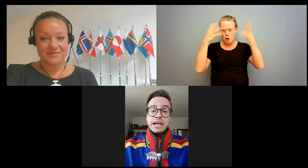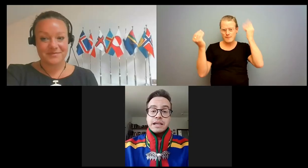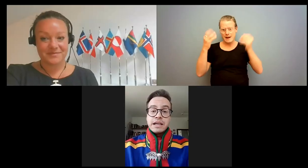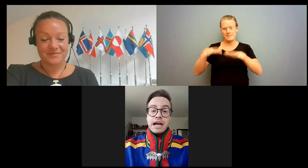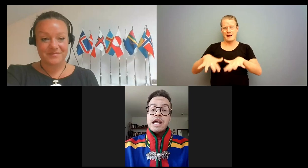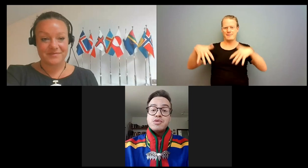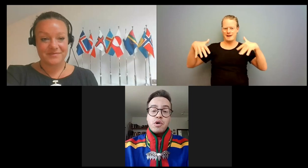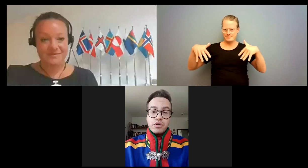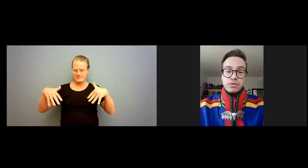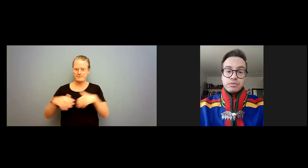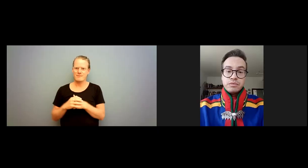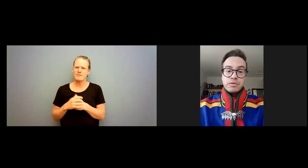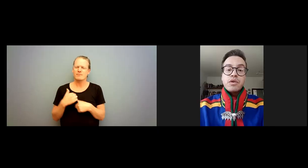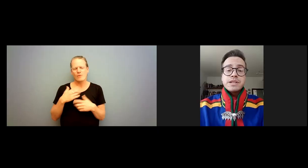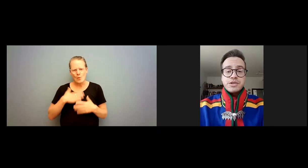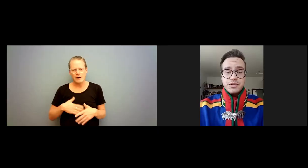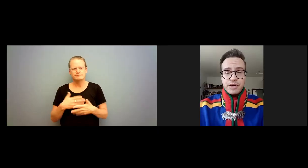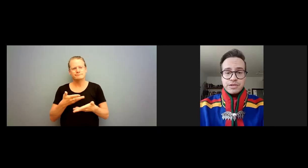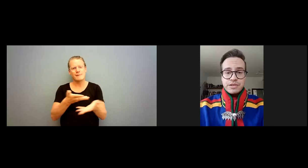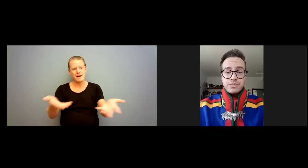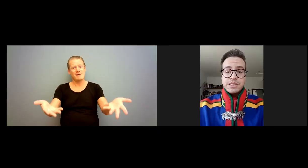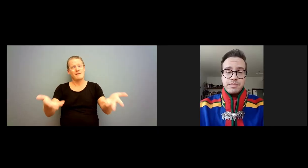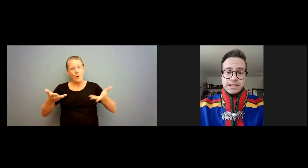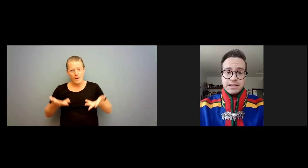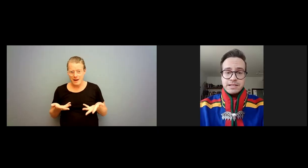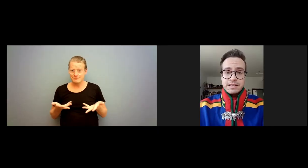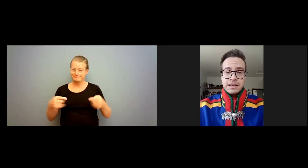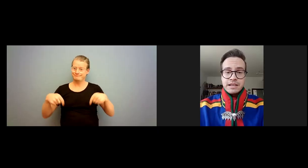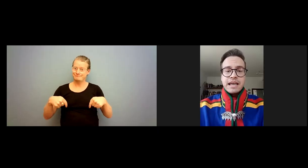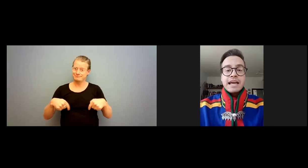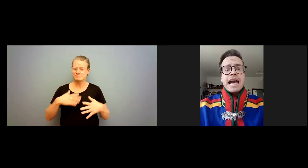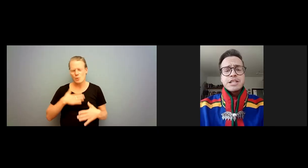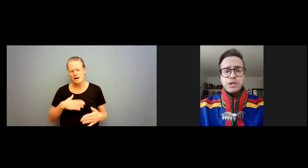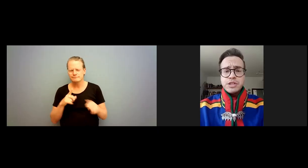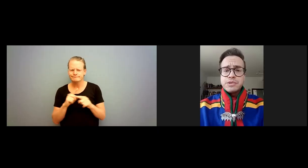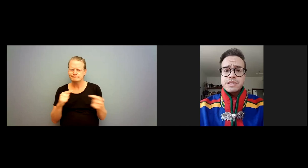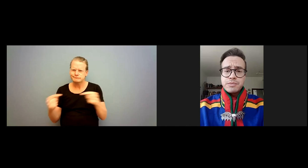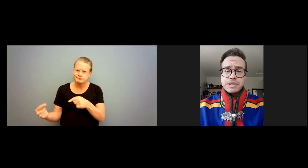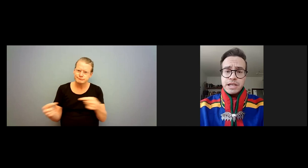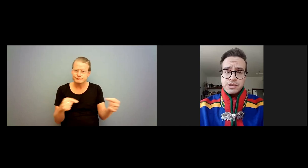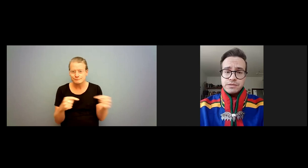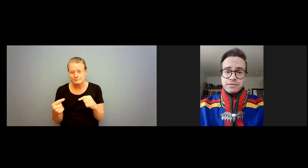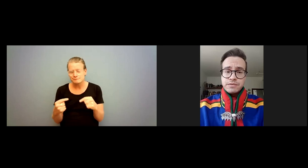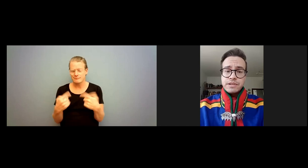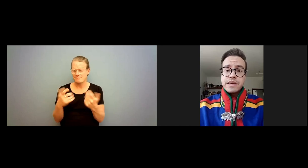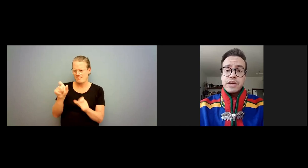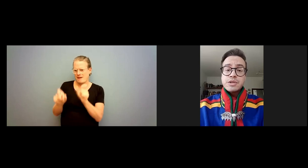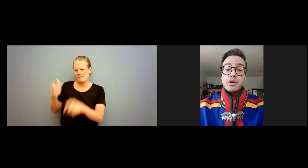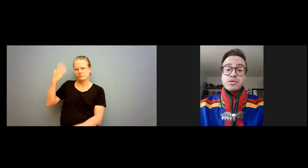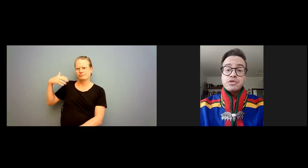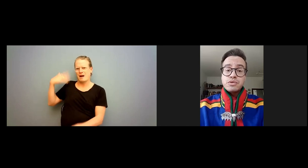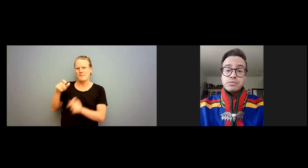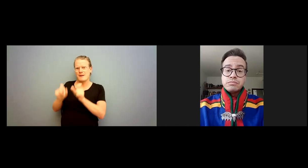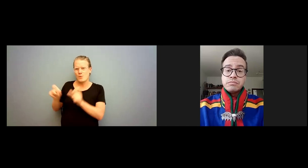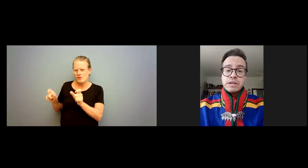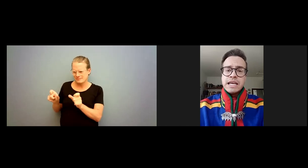today and tomorrow on Indigenous persons with disabilities and multiple discrimination that they are